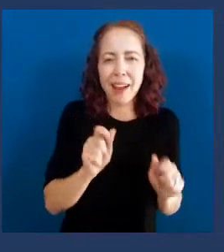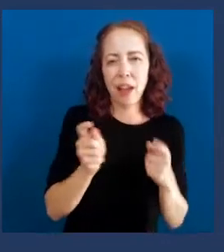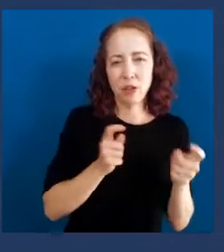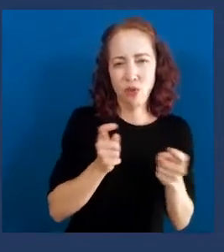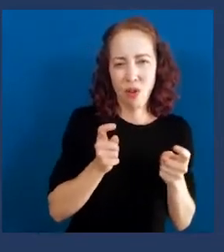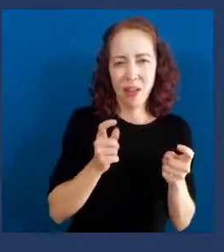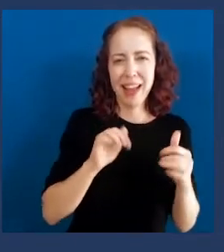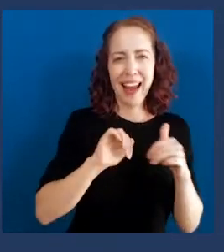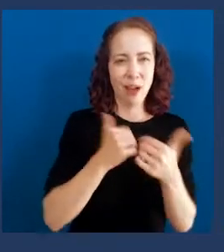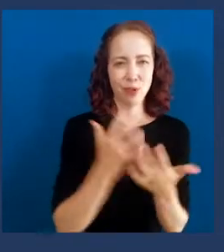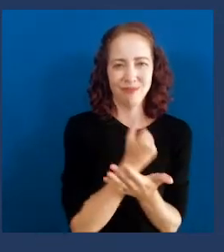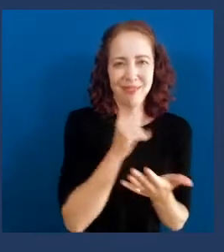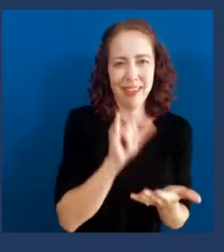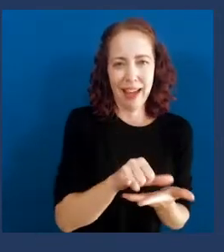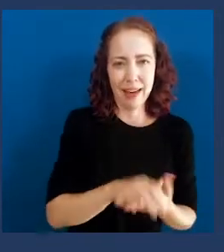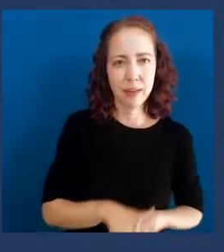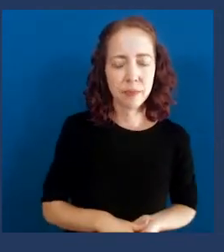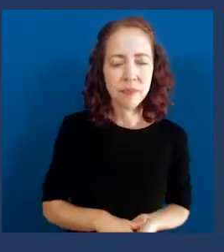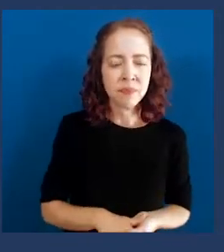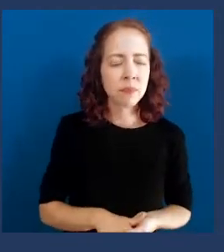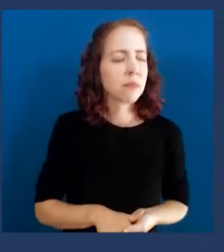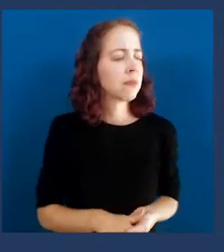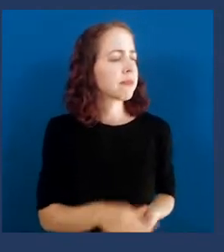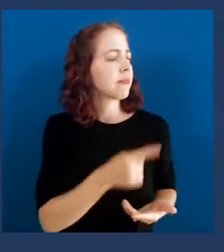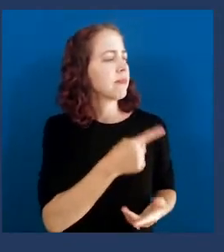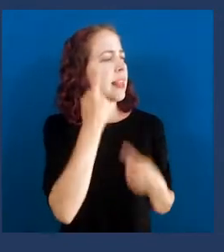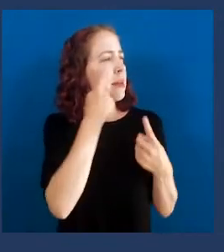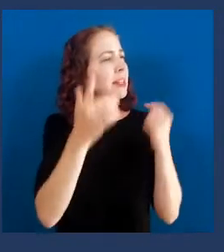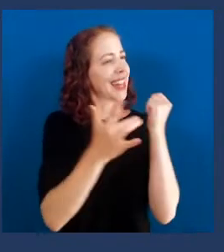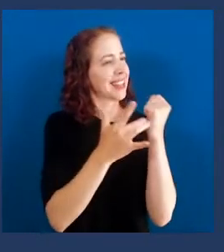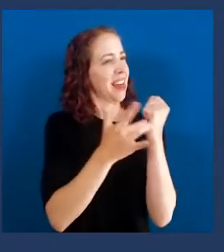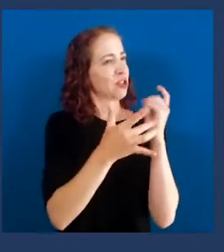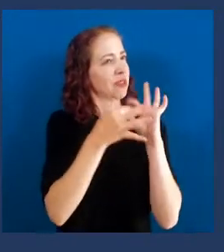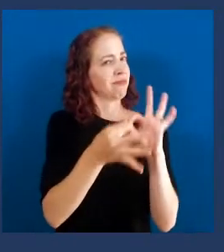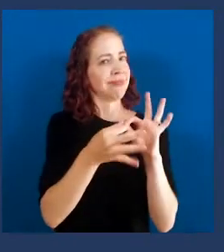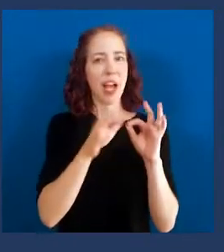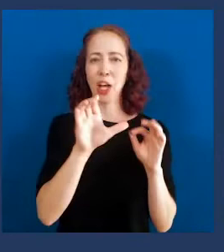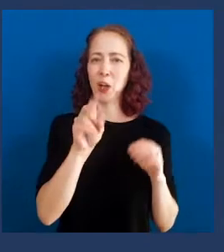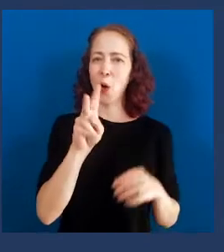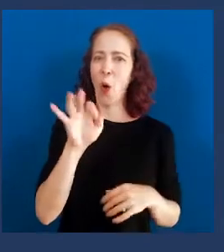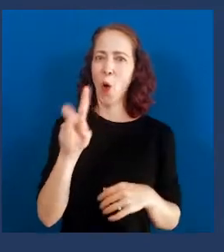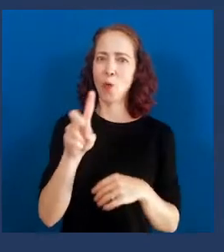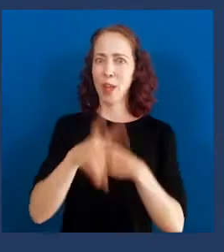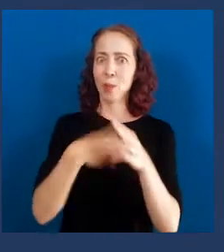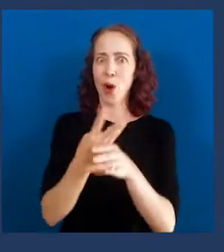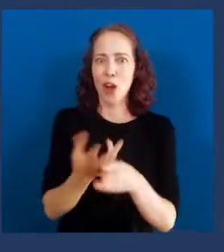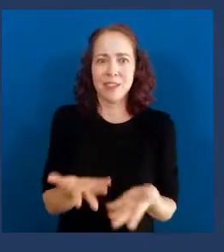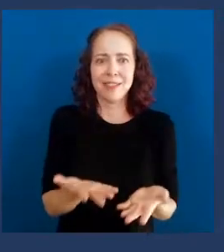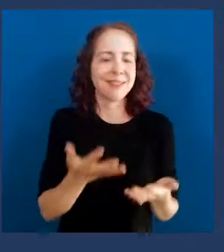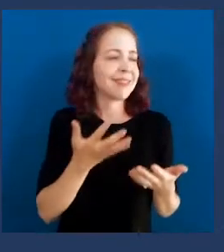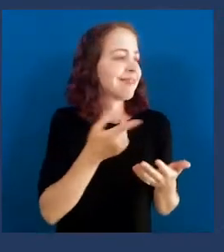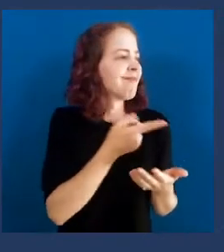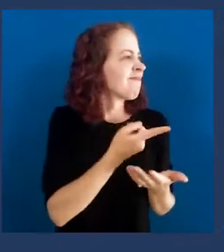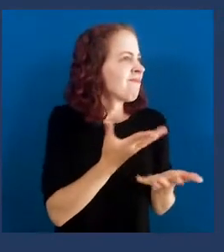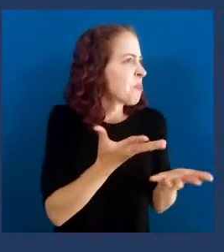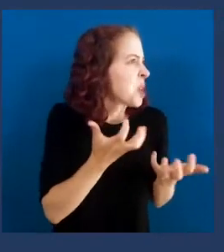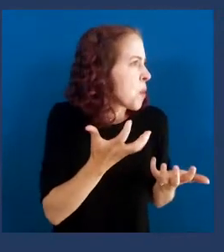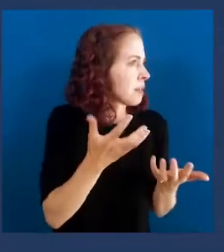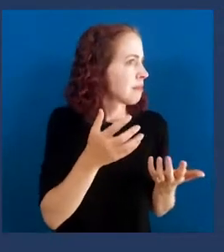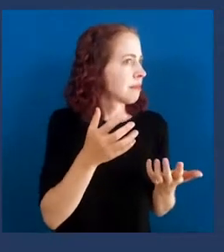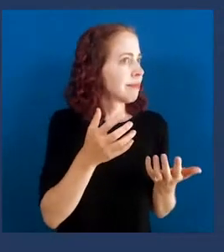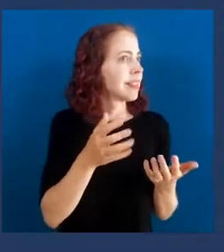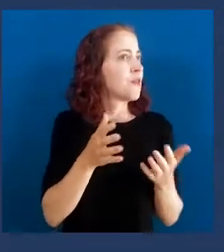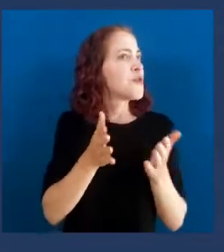work? When you think about technology in the COVID world, what would you ask for? What would you want Microsoft to be providing if there was something out there that you